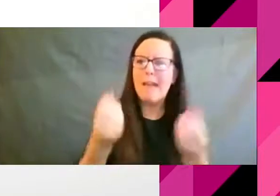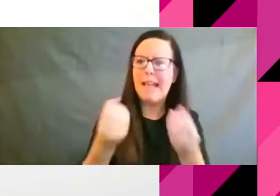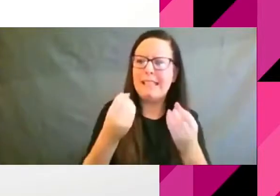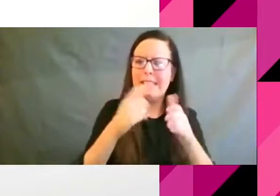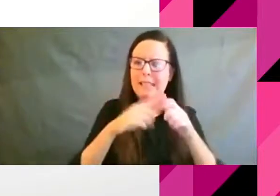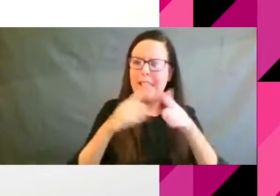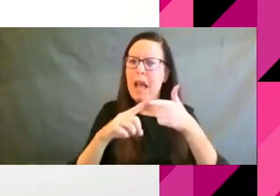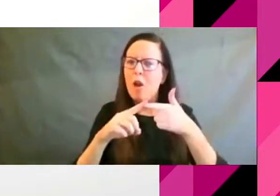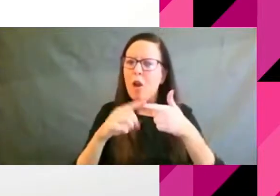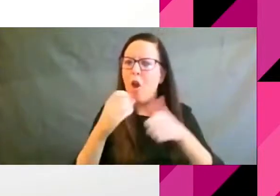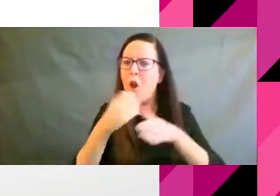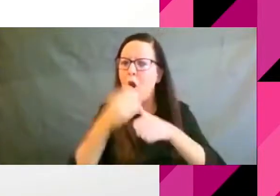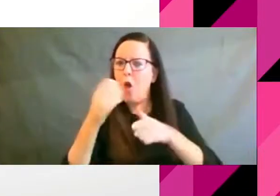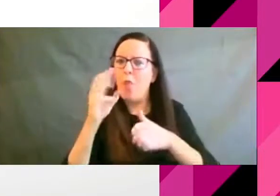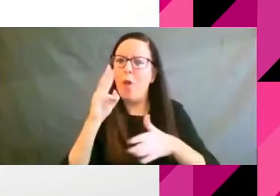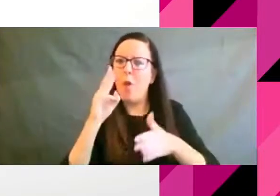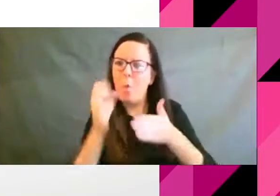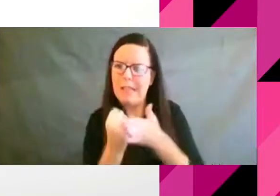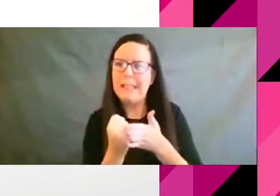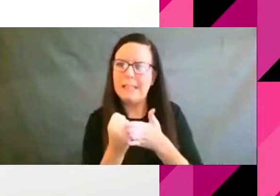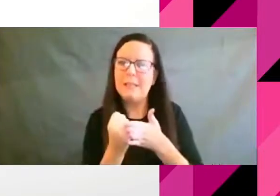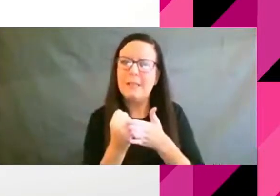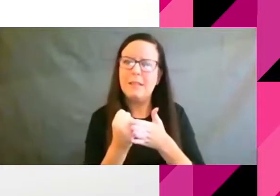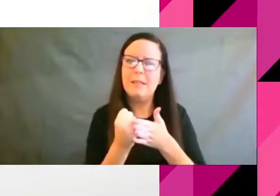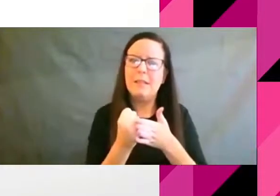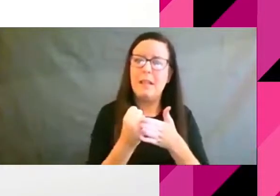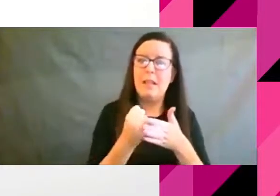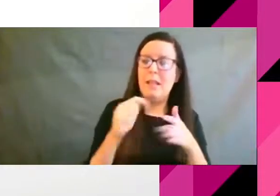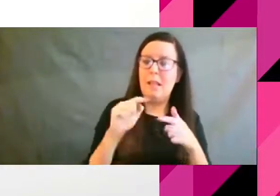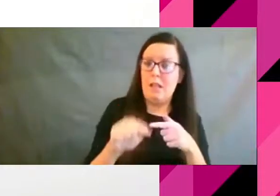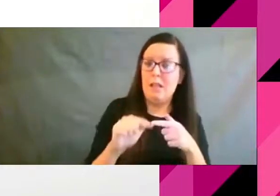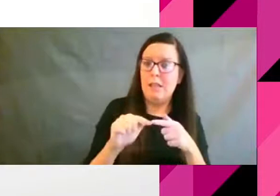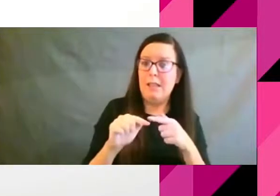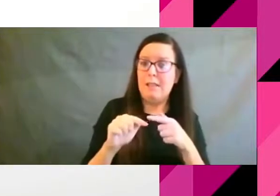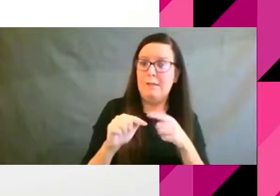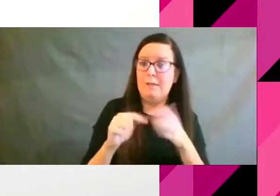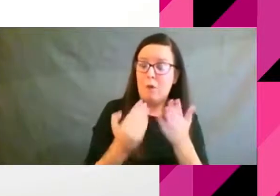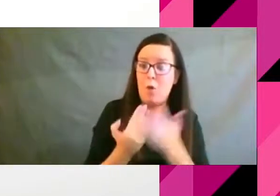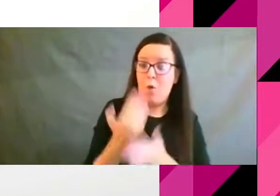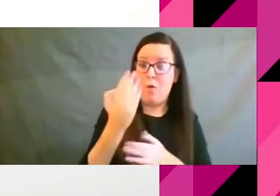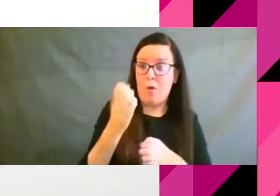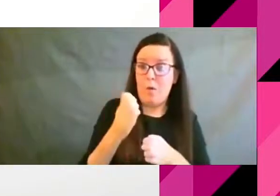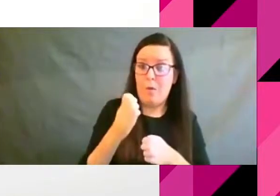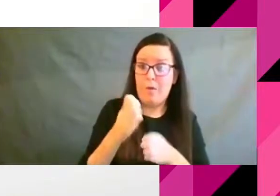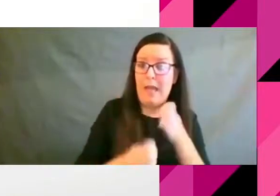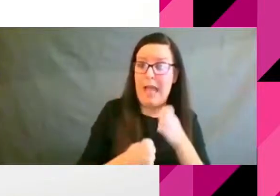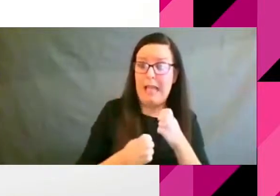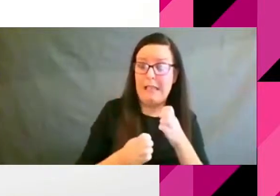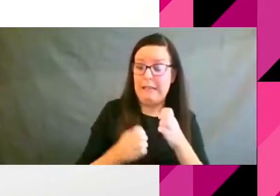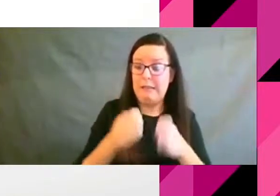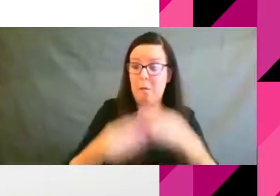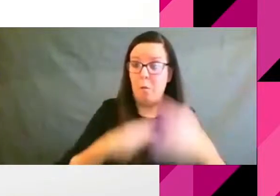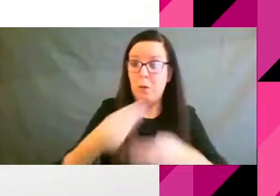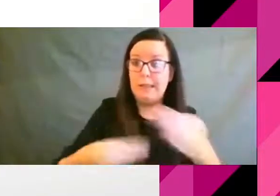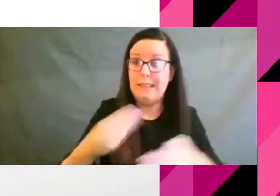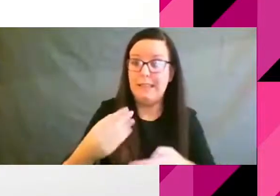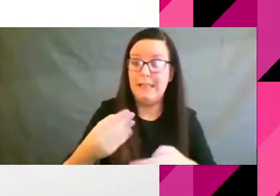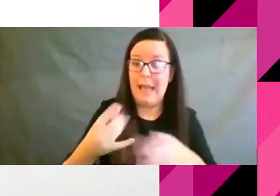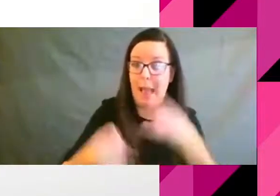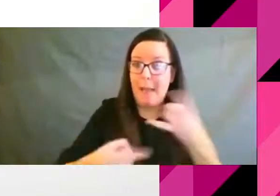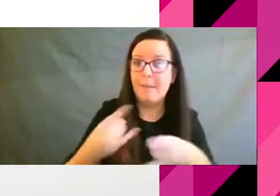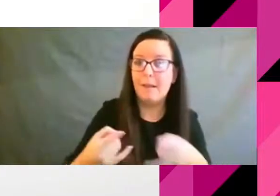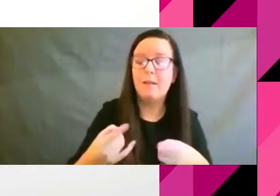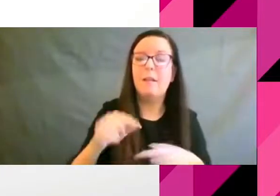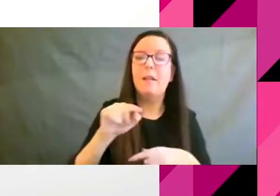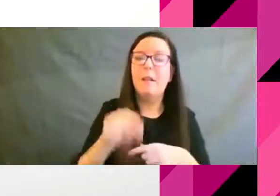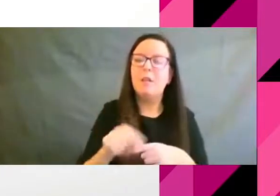witnesses. At each point from the initial reporting of an offence through to the end of any court proceedings. The reforms identified